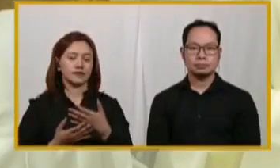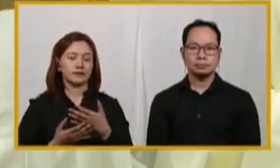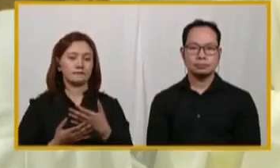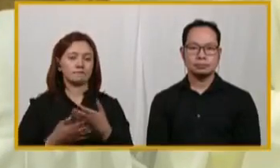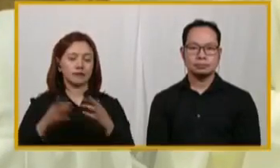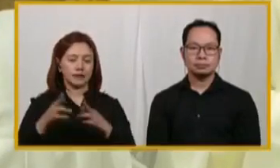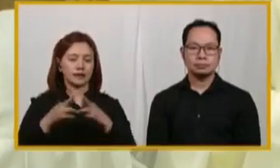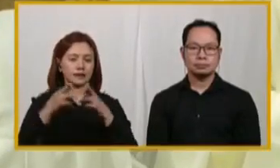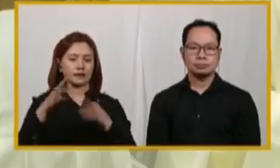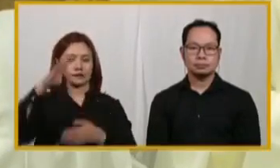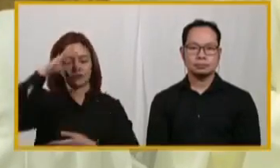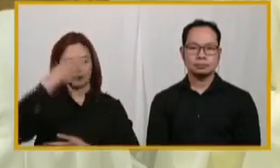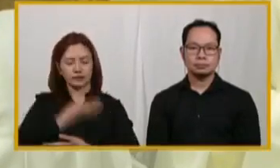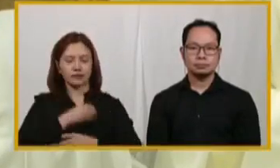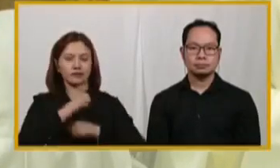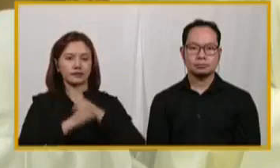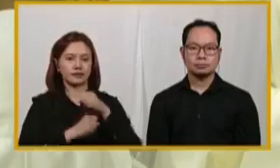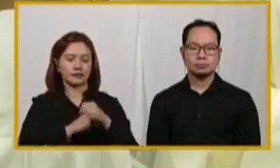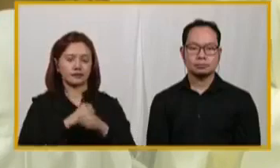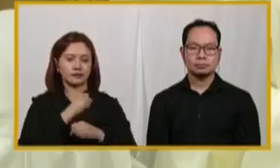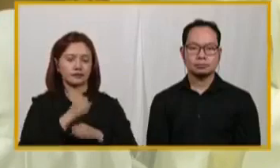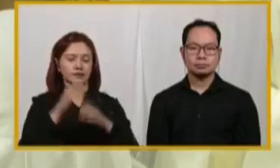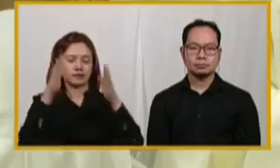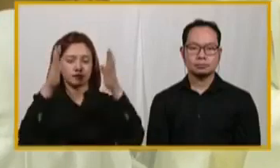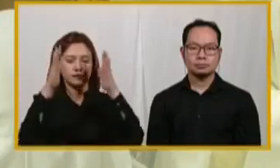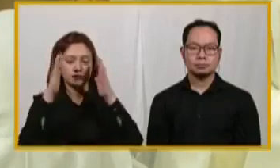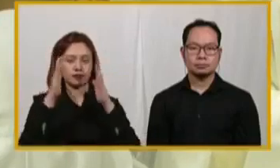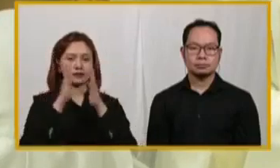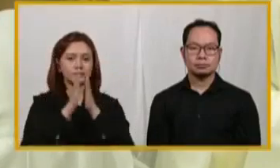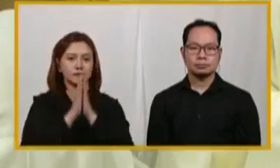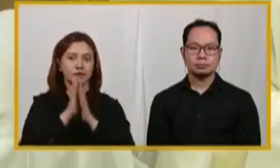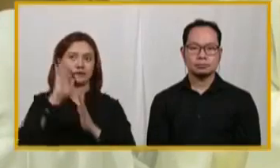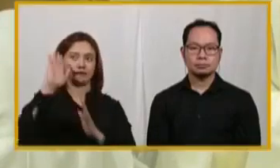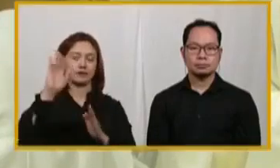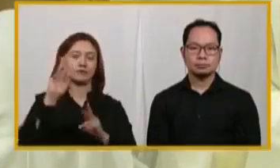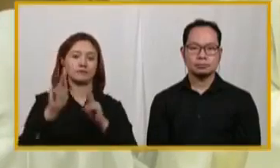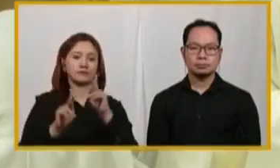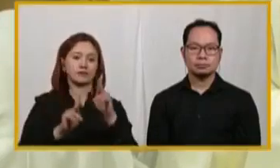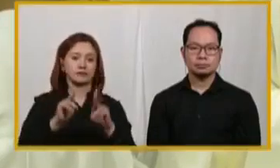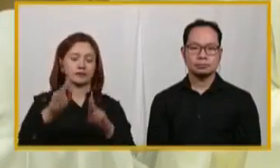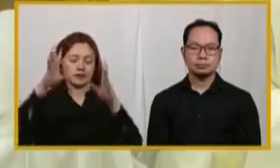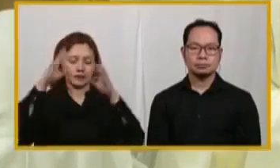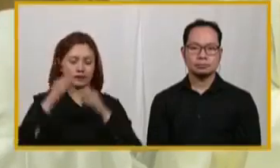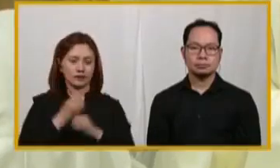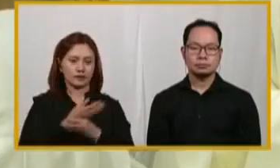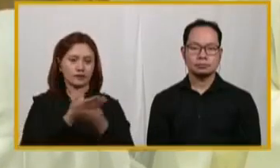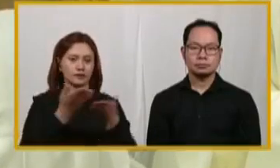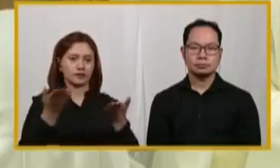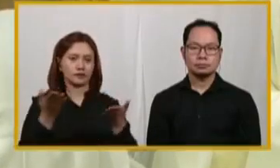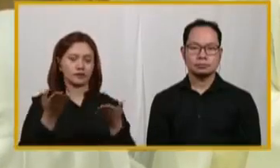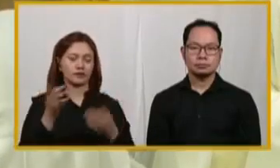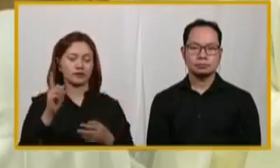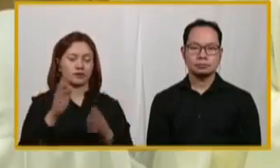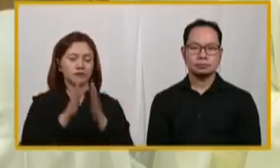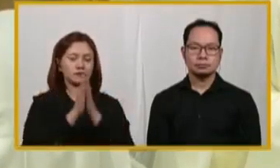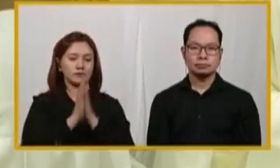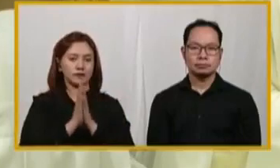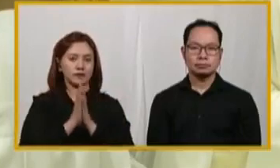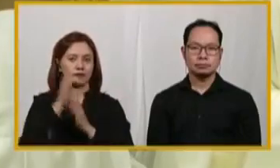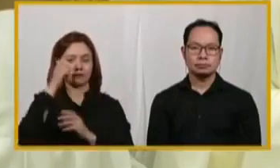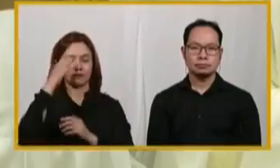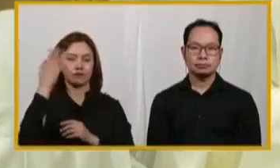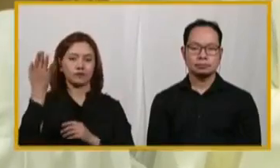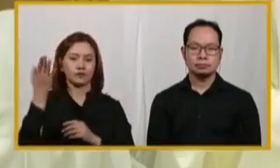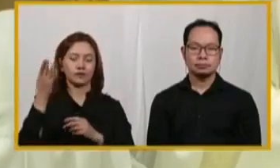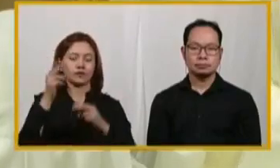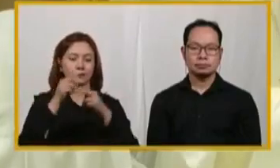your Son's sacrifice, hear the prayer of your people and grant us what we ask of you in the